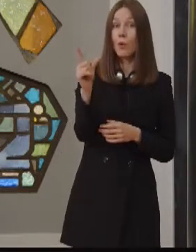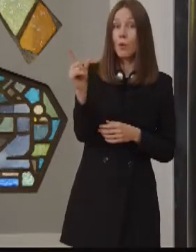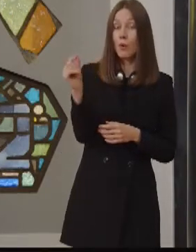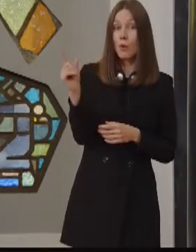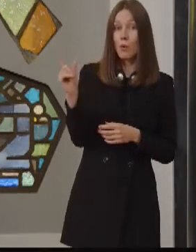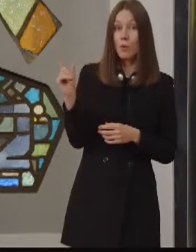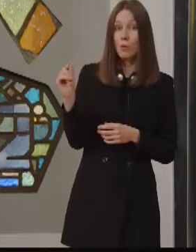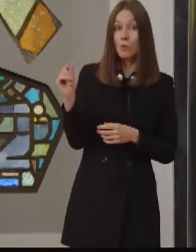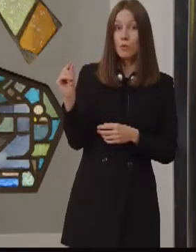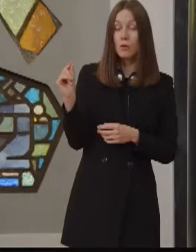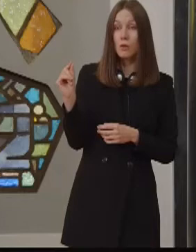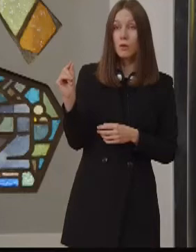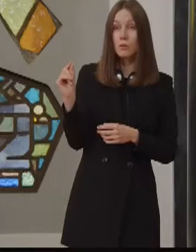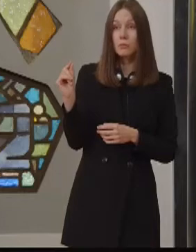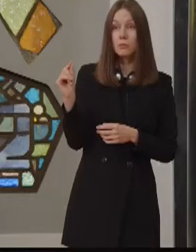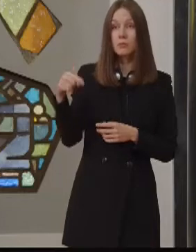Obviously,